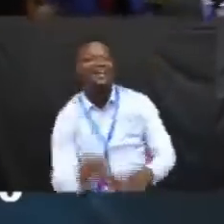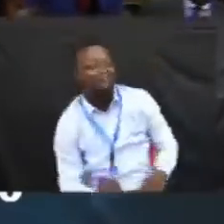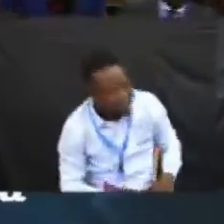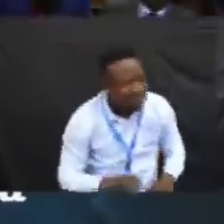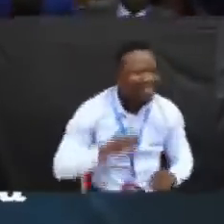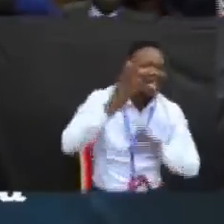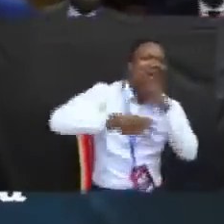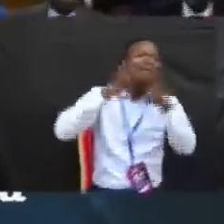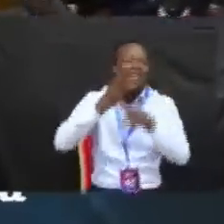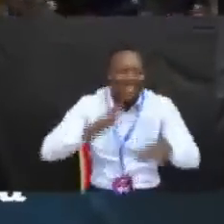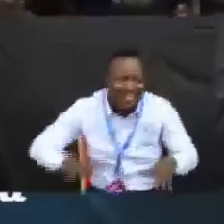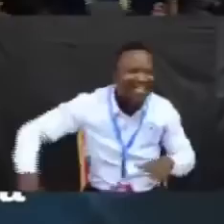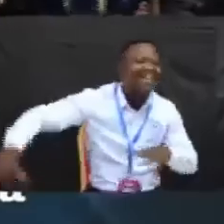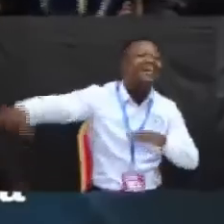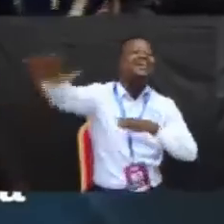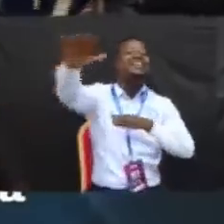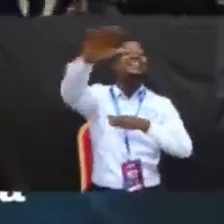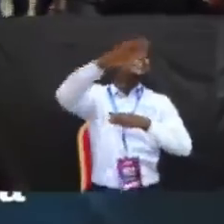Amen.